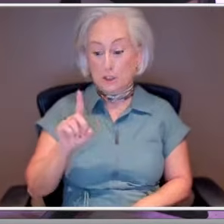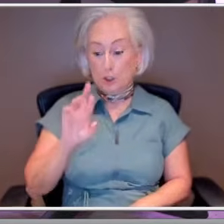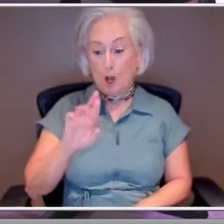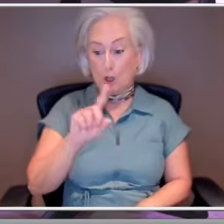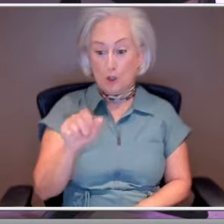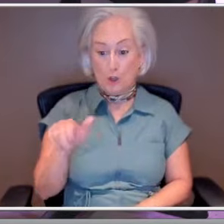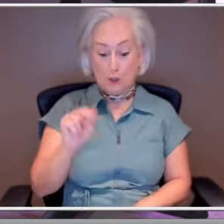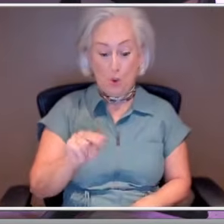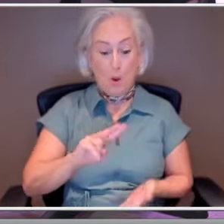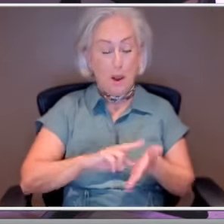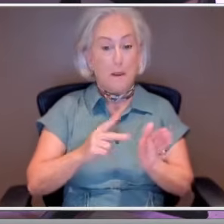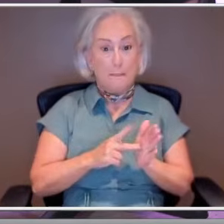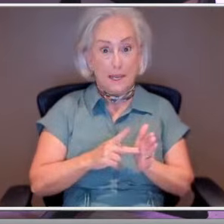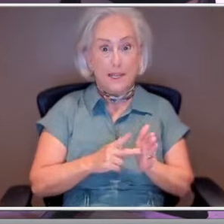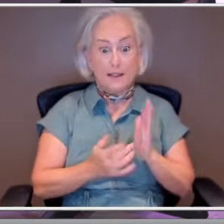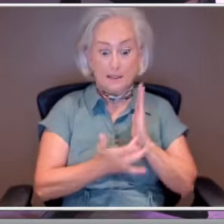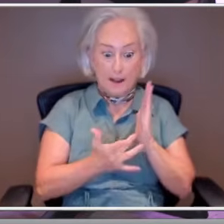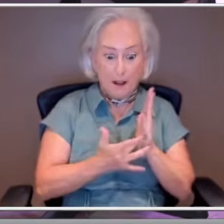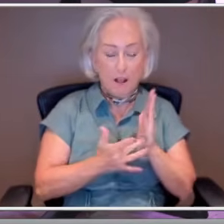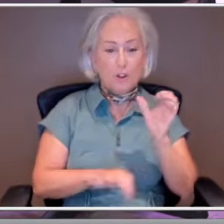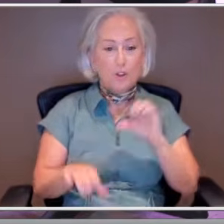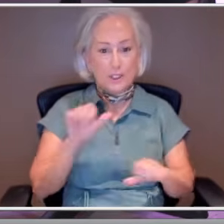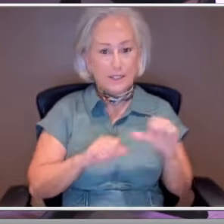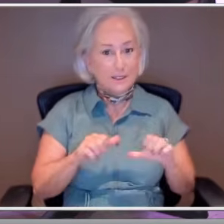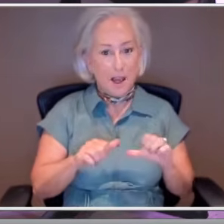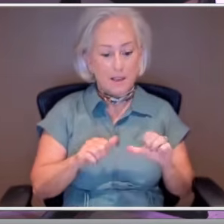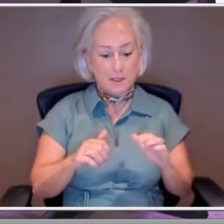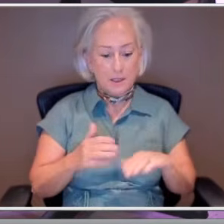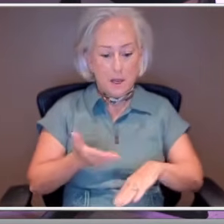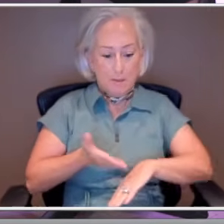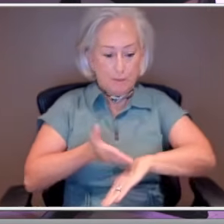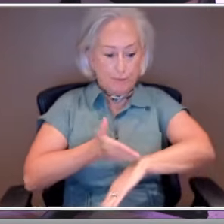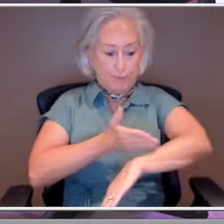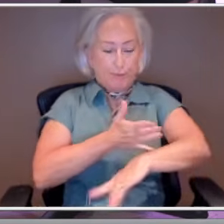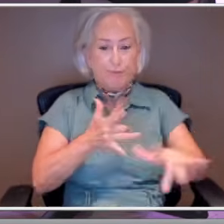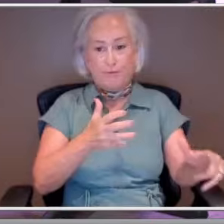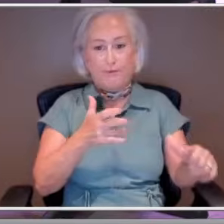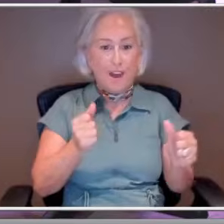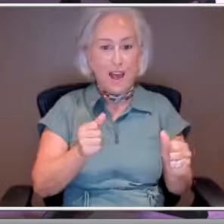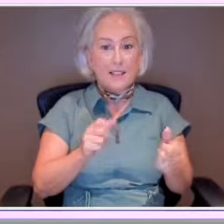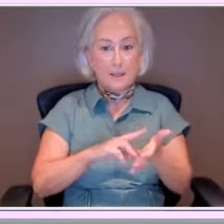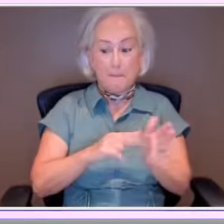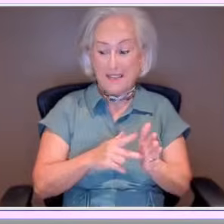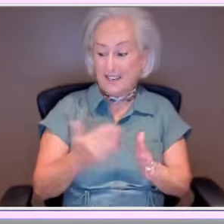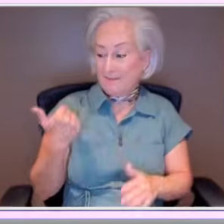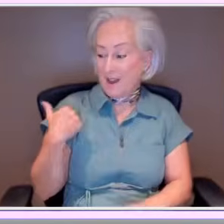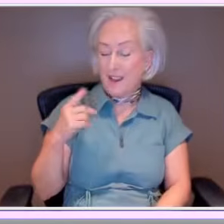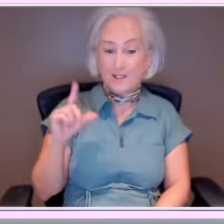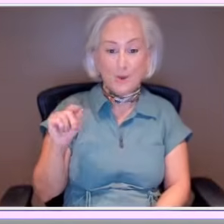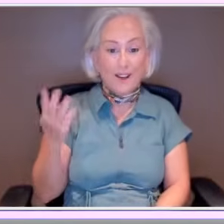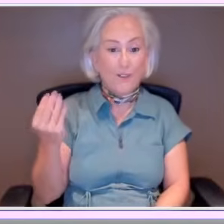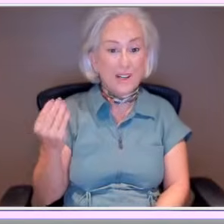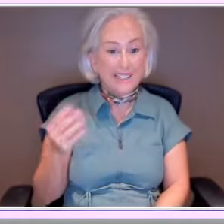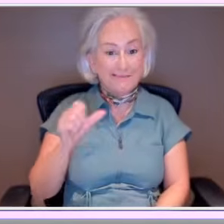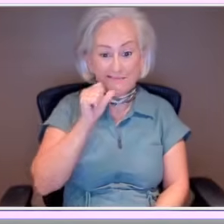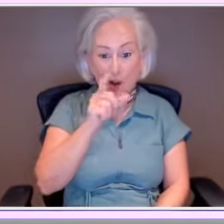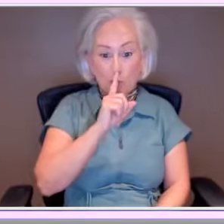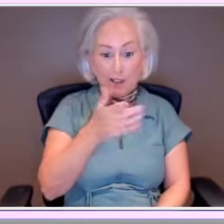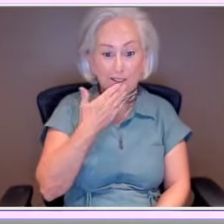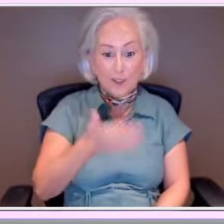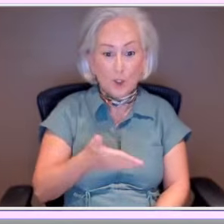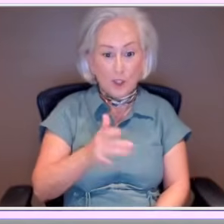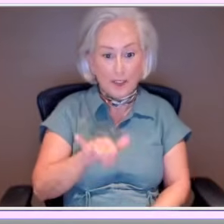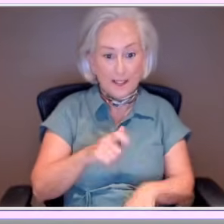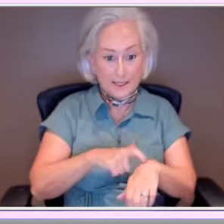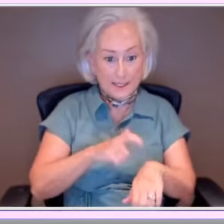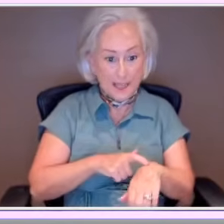moves so fast that even as recently as 2014, Right. this wasn't Well, something. the other part is that he had his original operation as a small child,